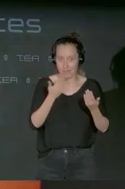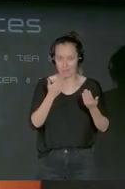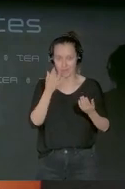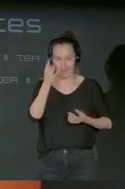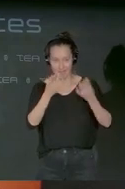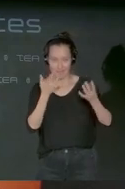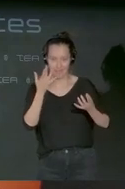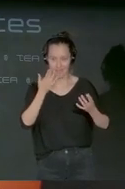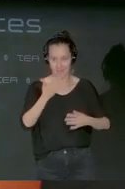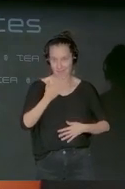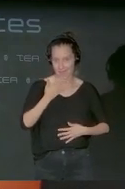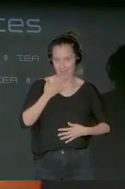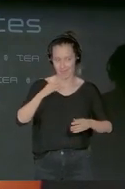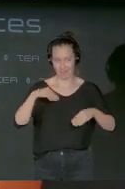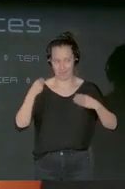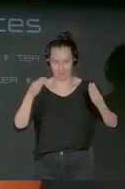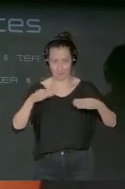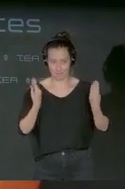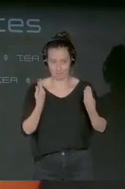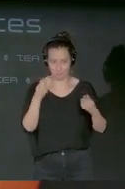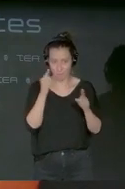to connect and communicate,